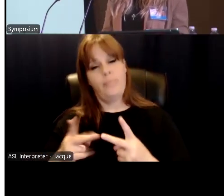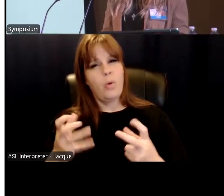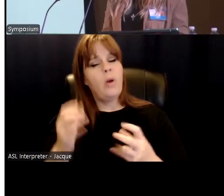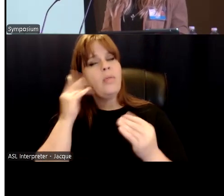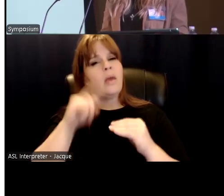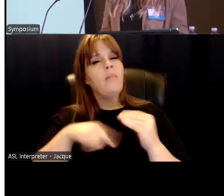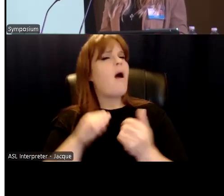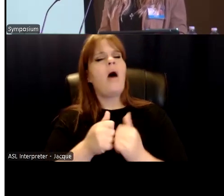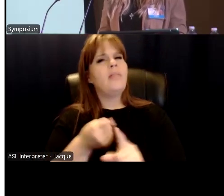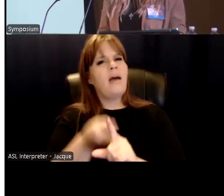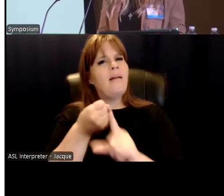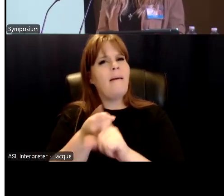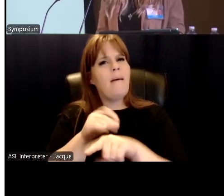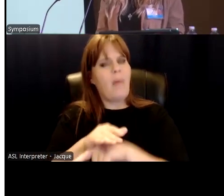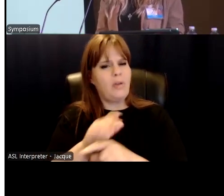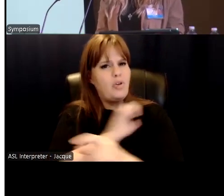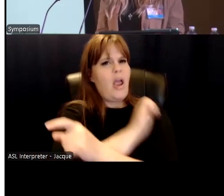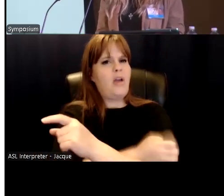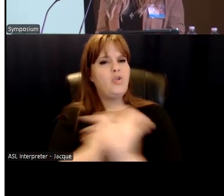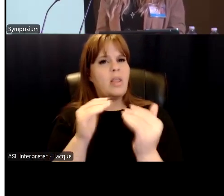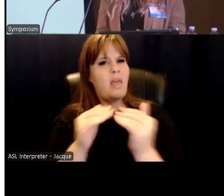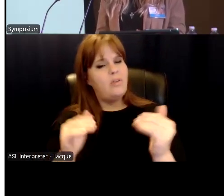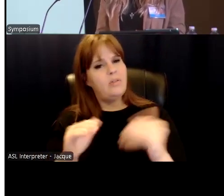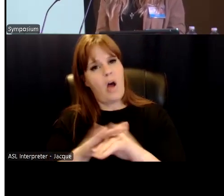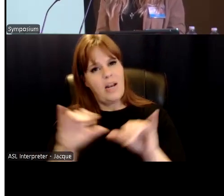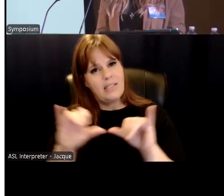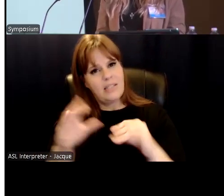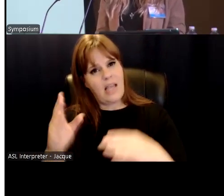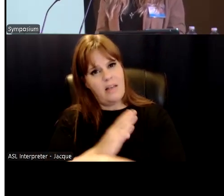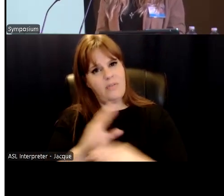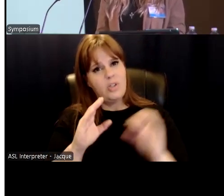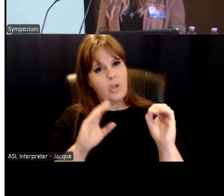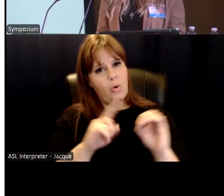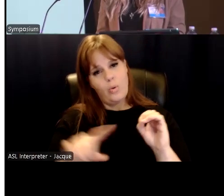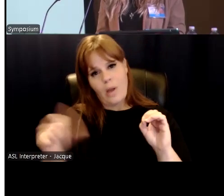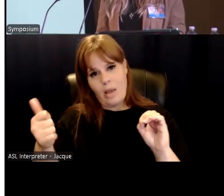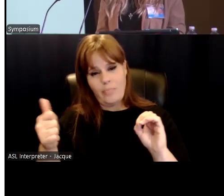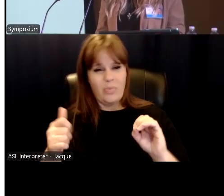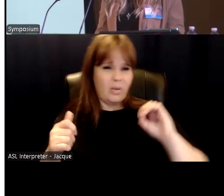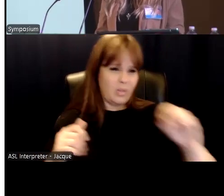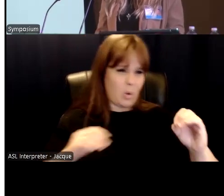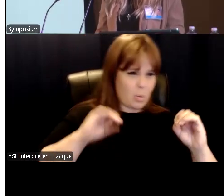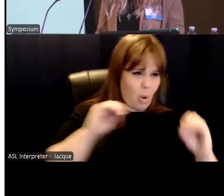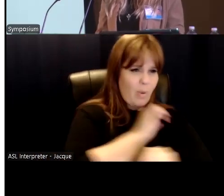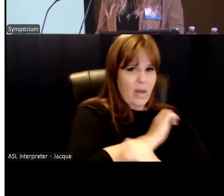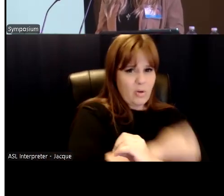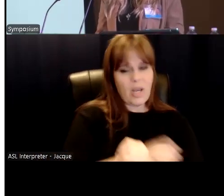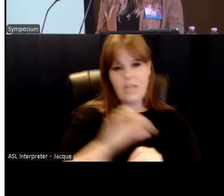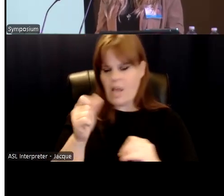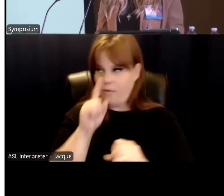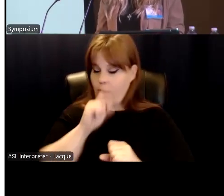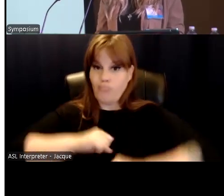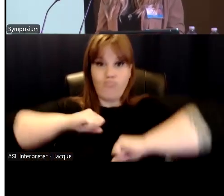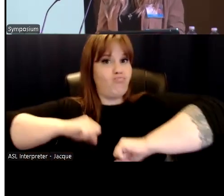your energy levels on a scale of 0 to 10, where 0 is no energy at all and 10 is very